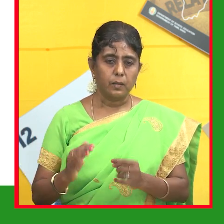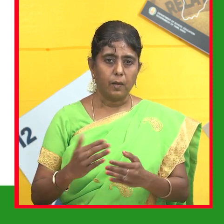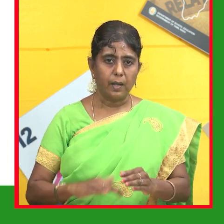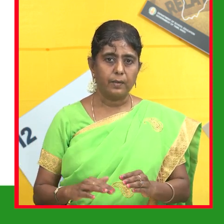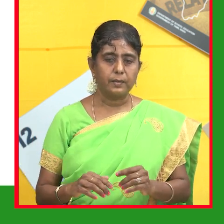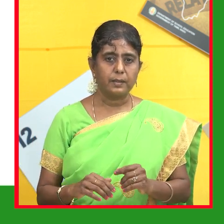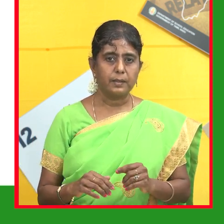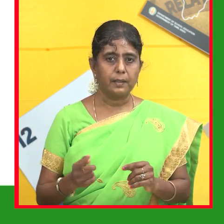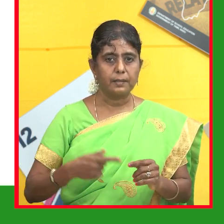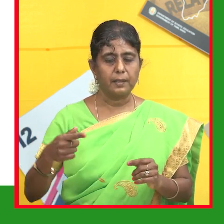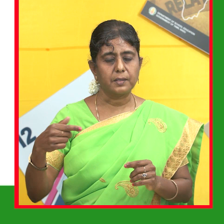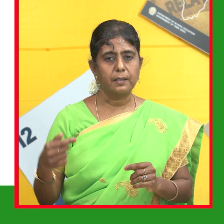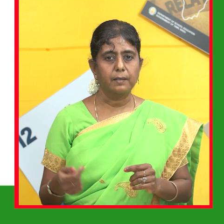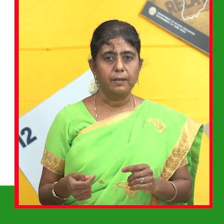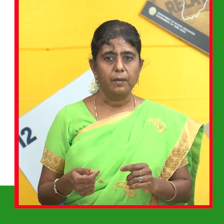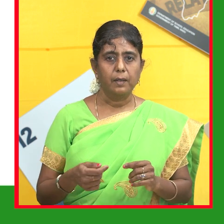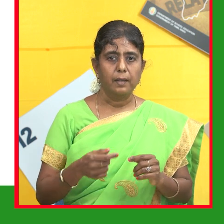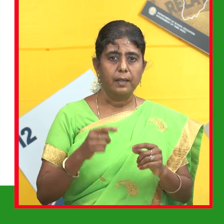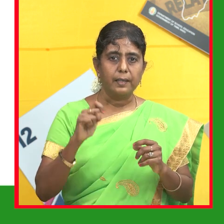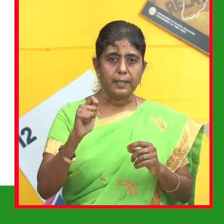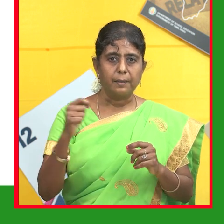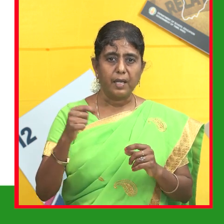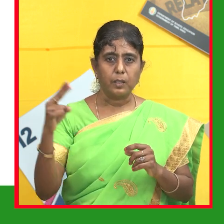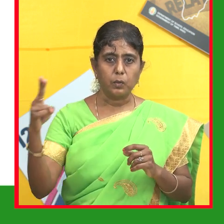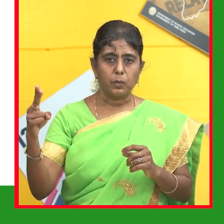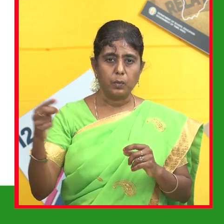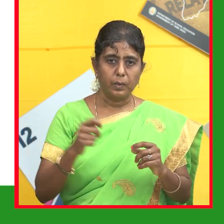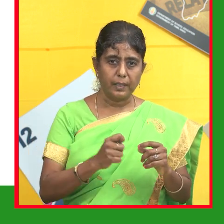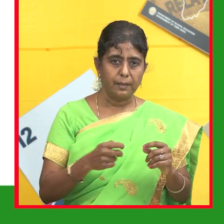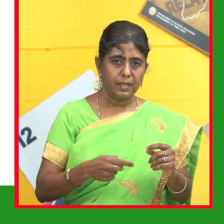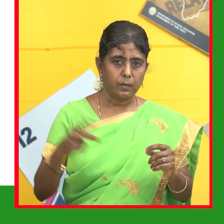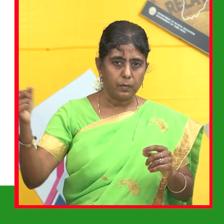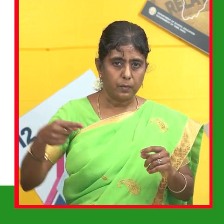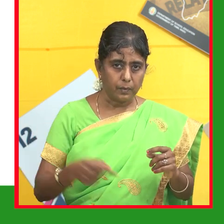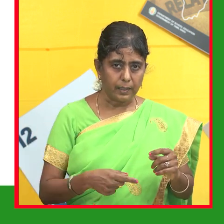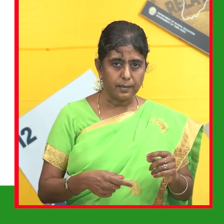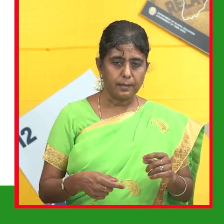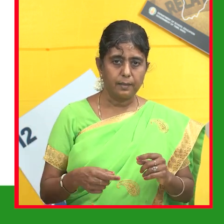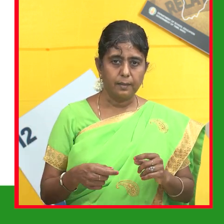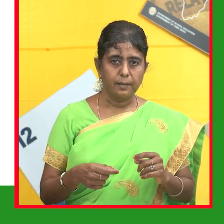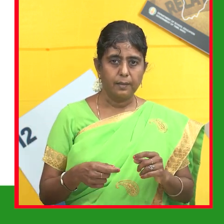So now we have to do the cancellation. T minus 2 and t minus 2, let us cancel.